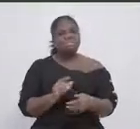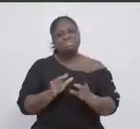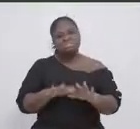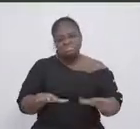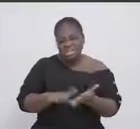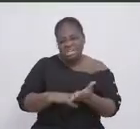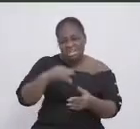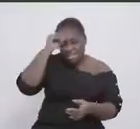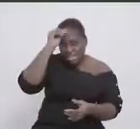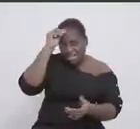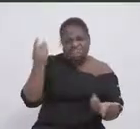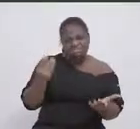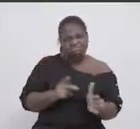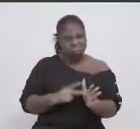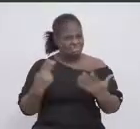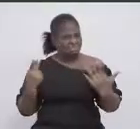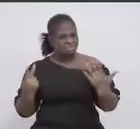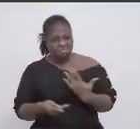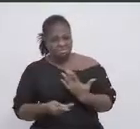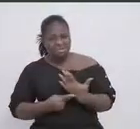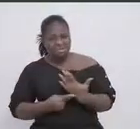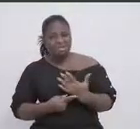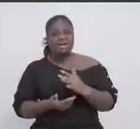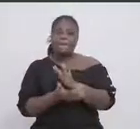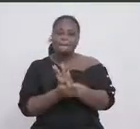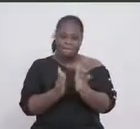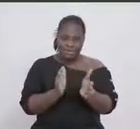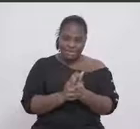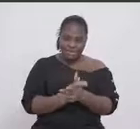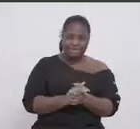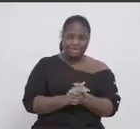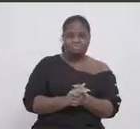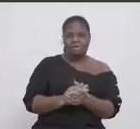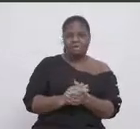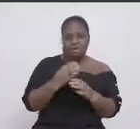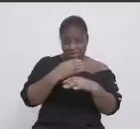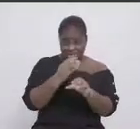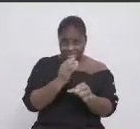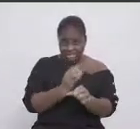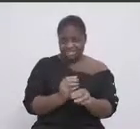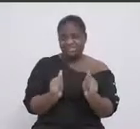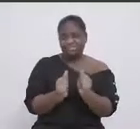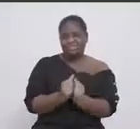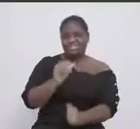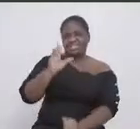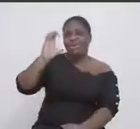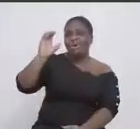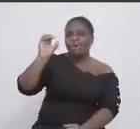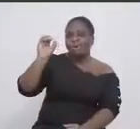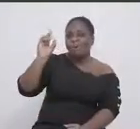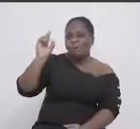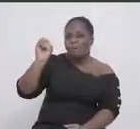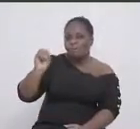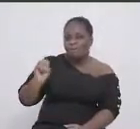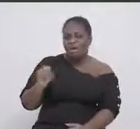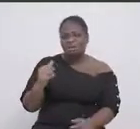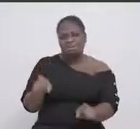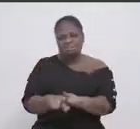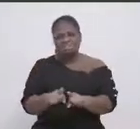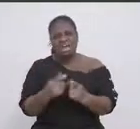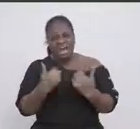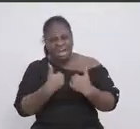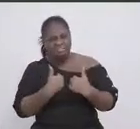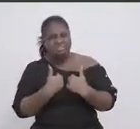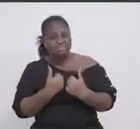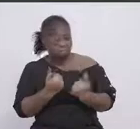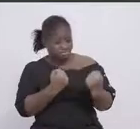to program and to become creative with code. So I also have strong passion for the